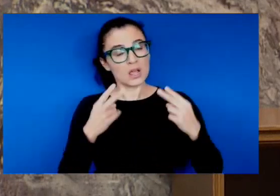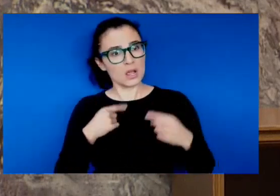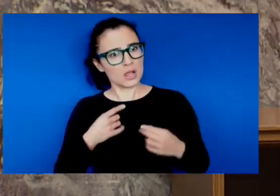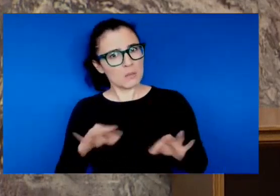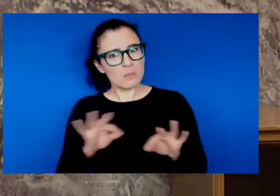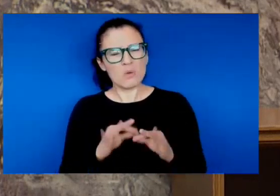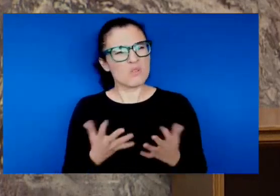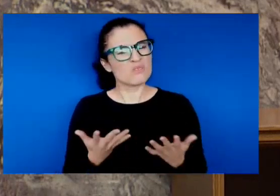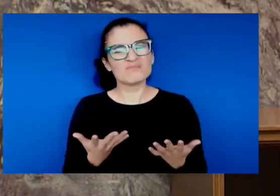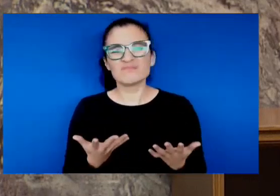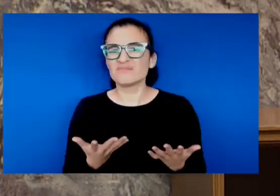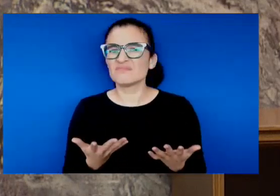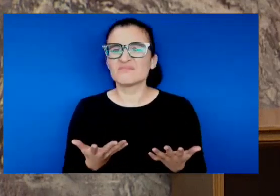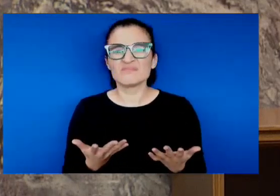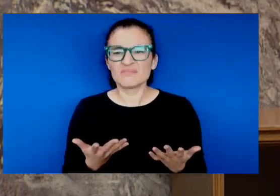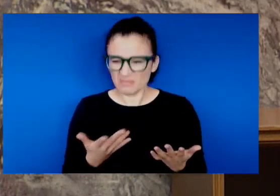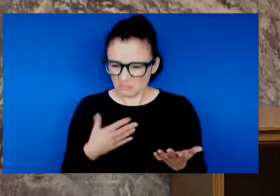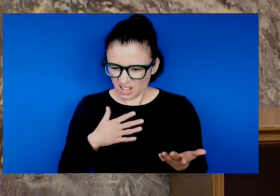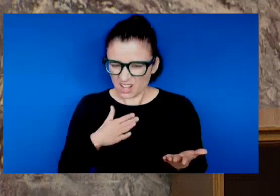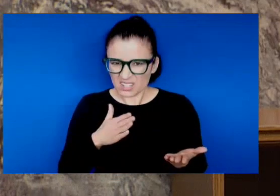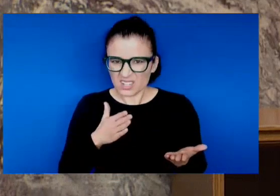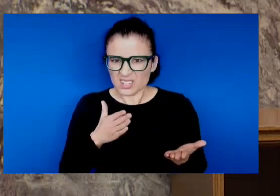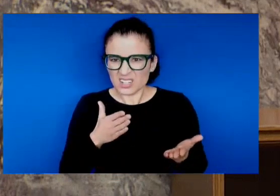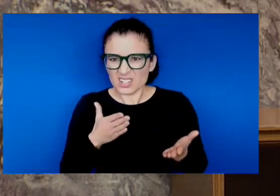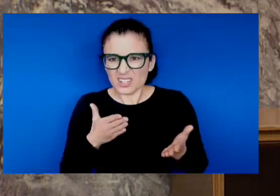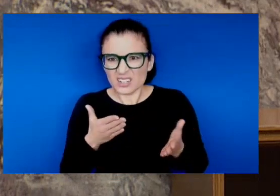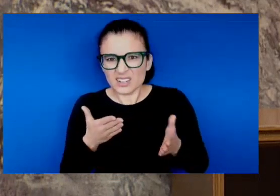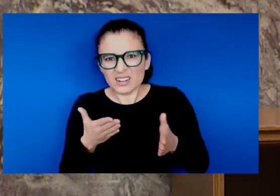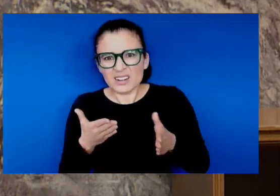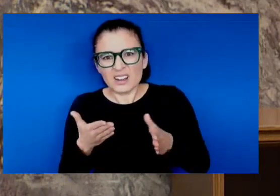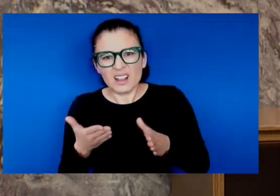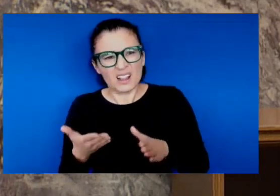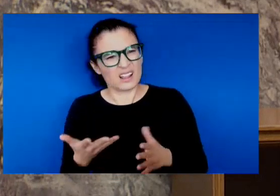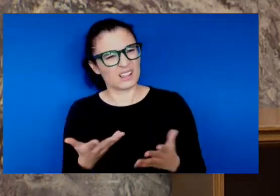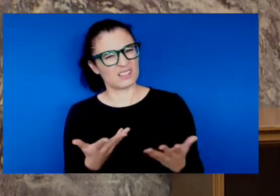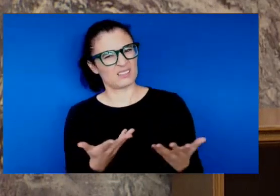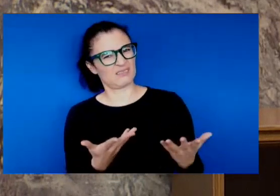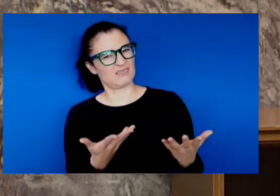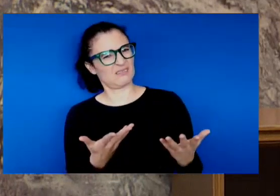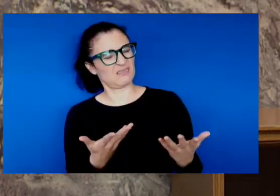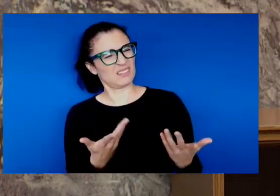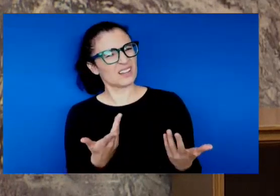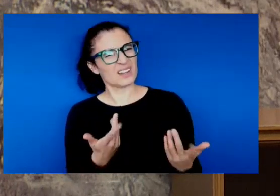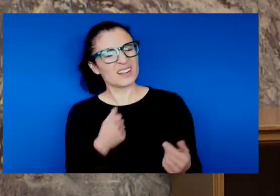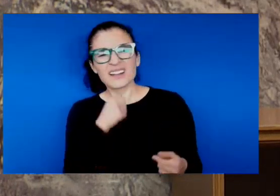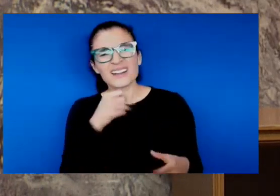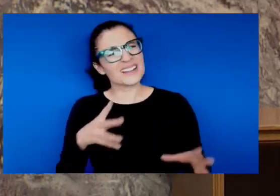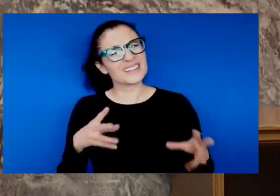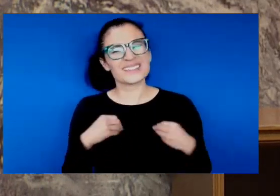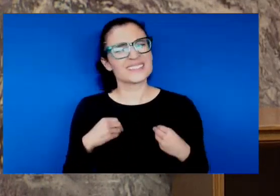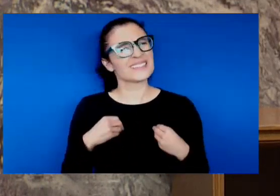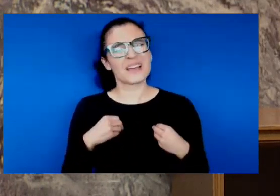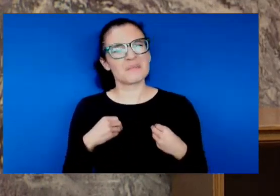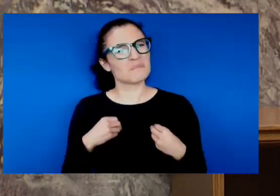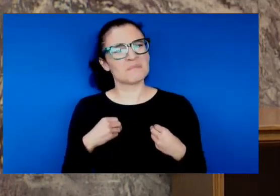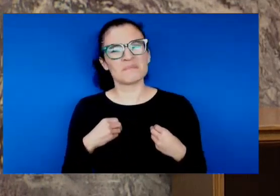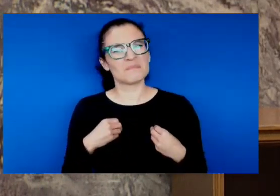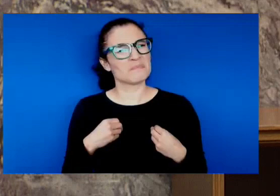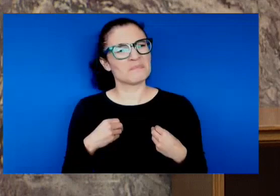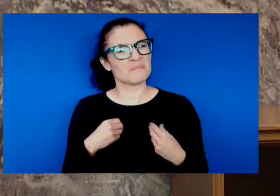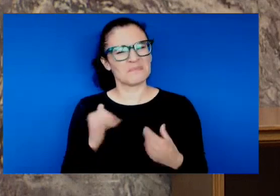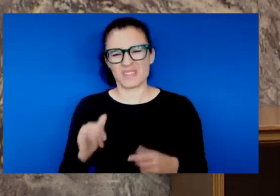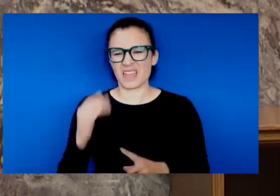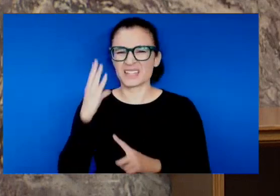wrong, and no one deserves this," end quote. Her inability to access timely and effective medical care is a